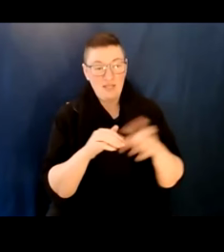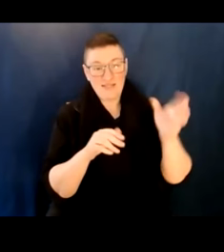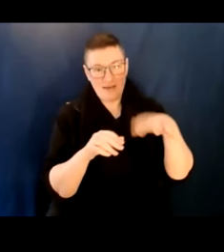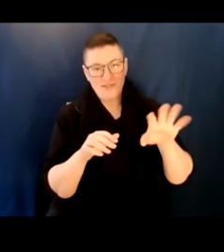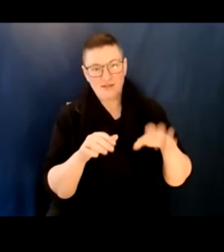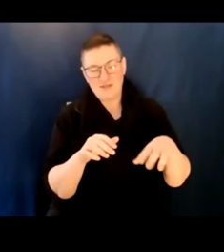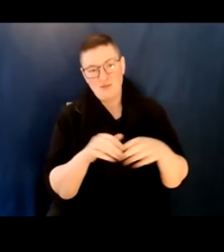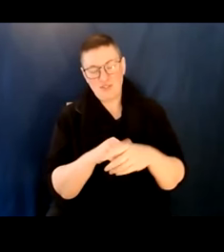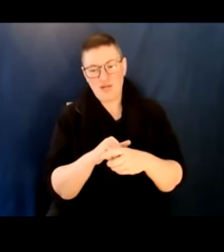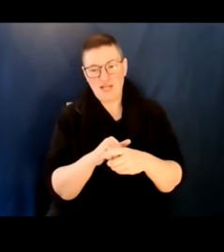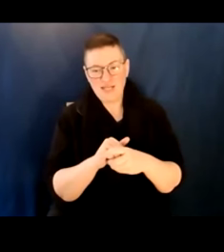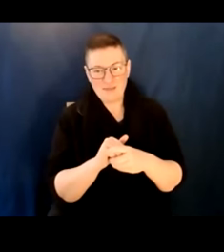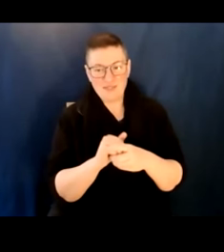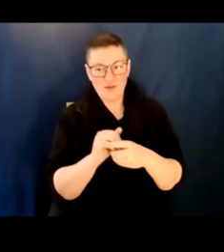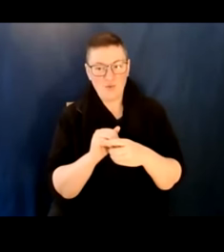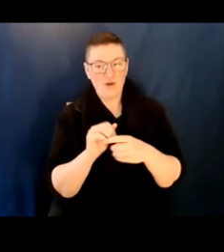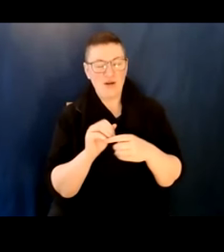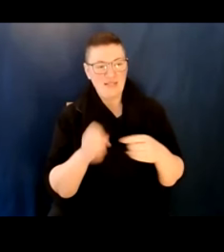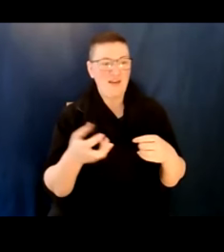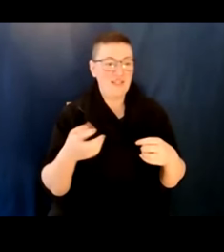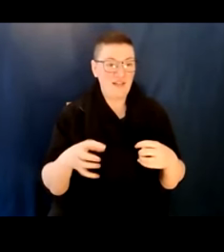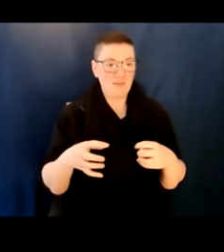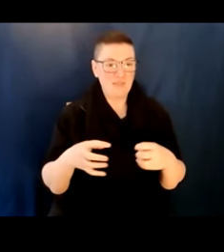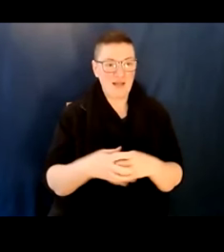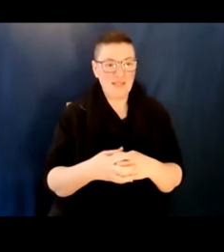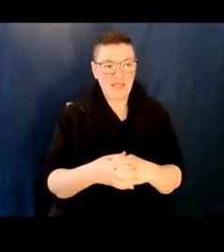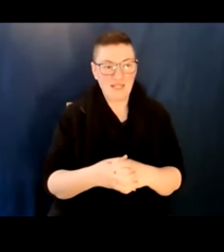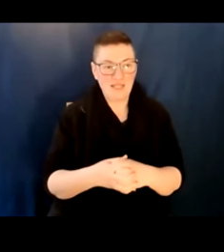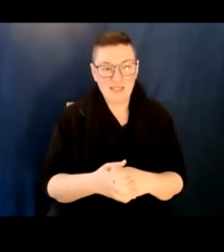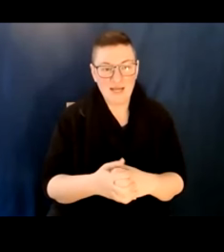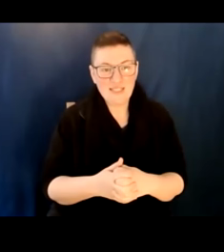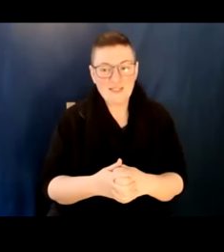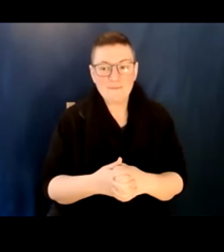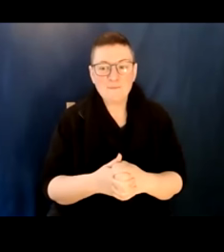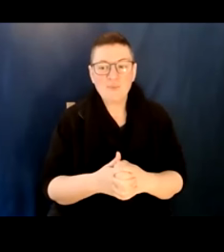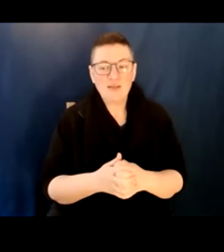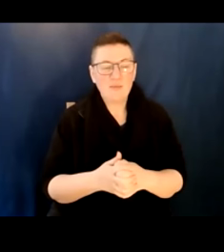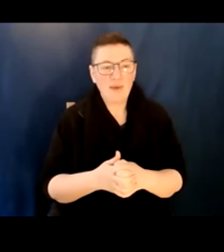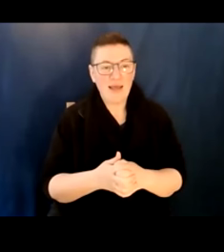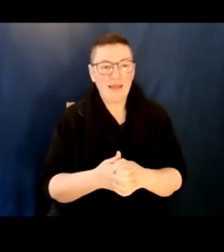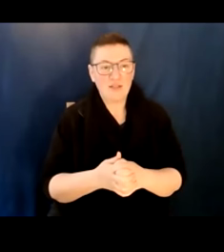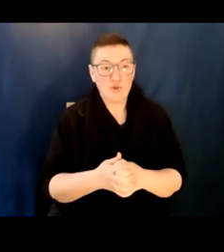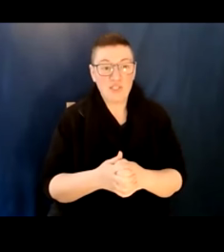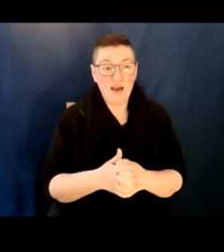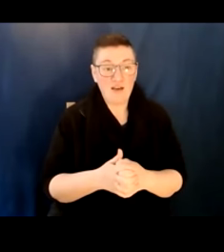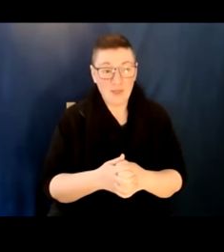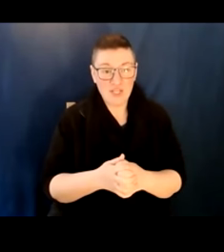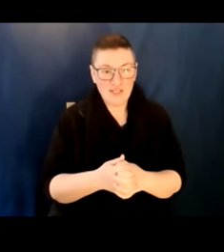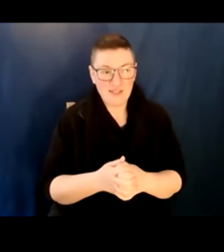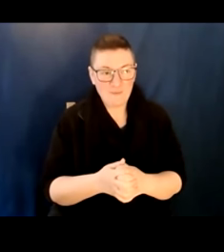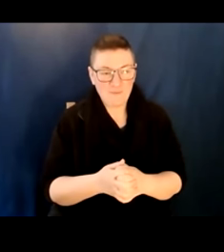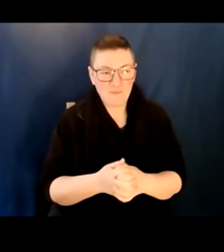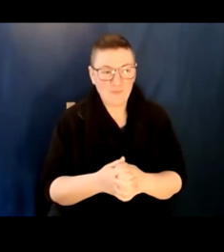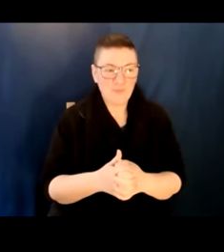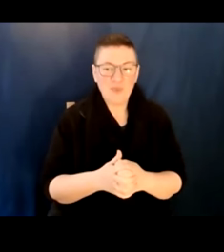Or ESMs, I'll use a shorthand. The ESMs were identified and developed as a concept in the 1990s by George Lakoff and Mark